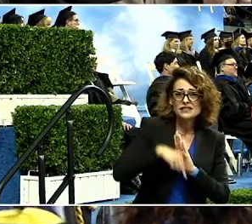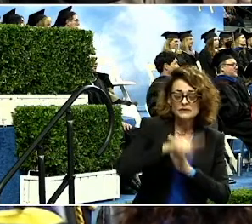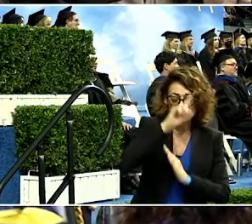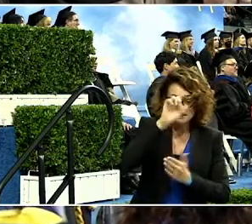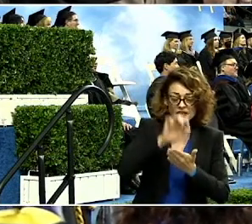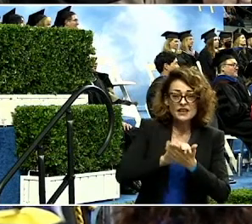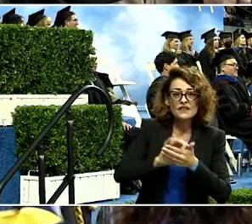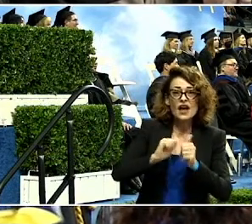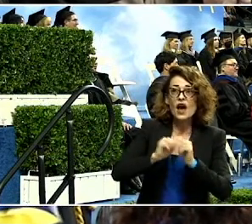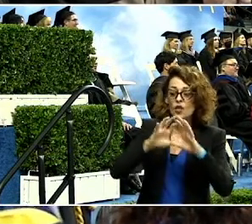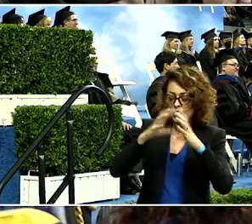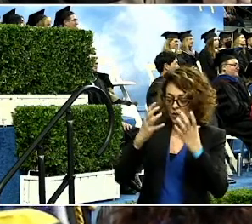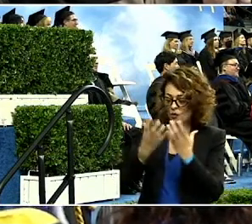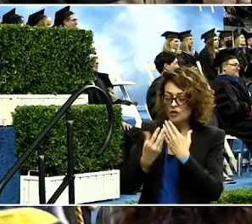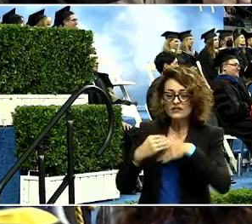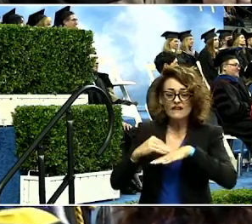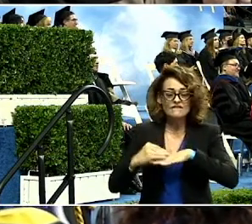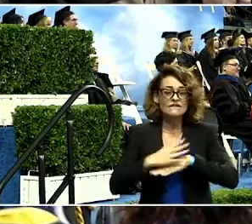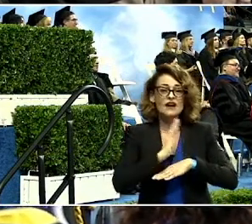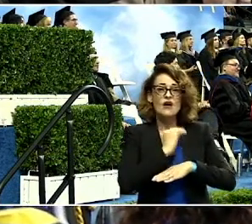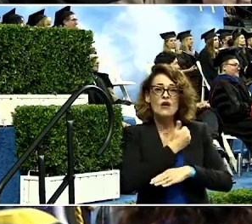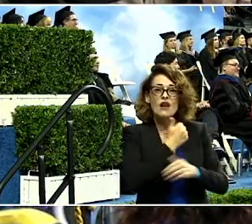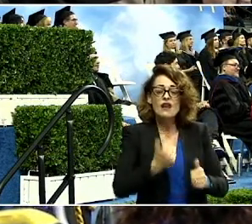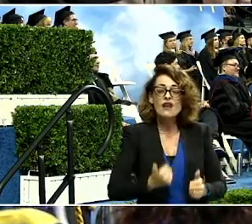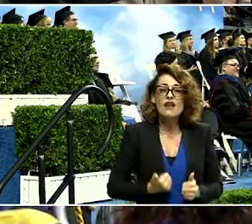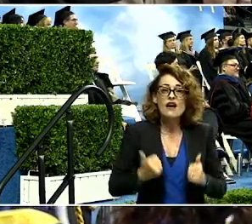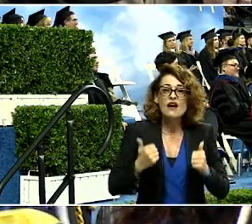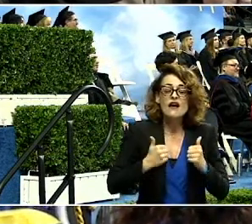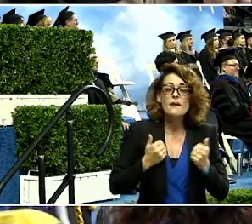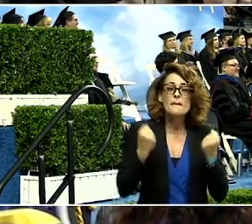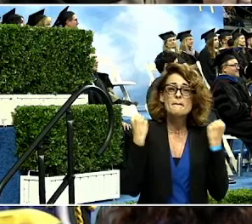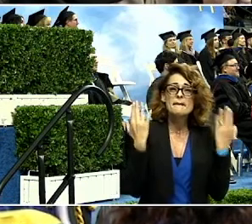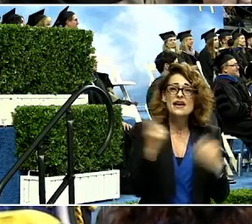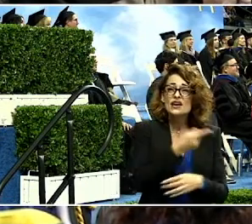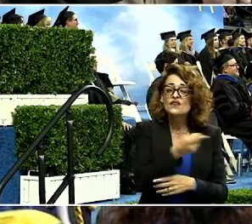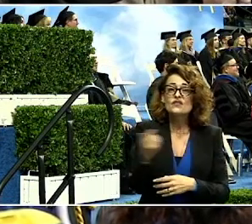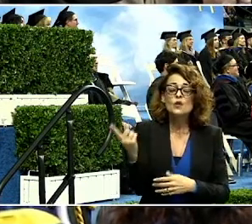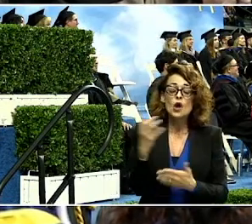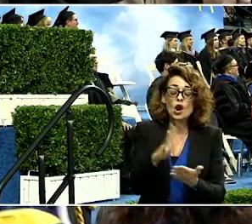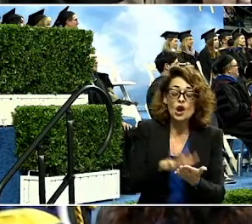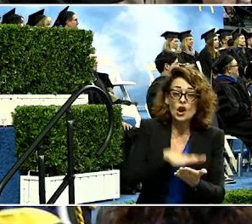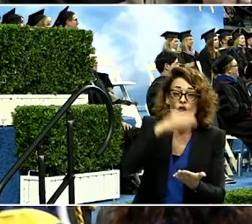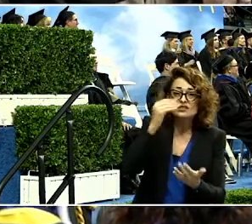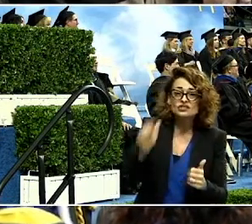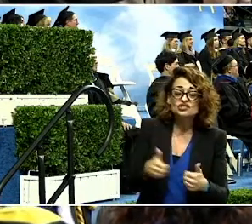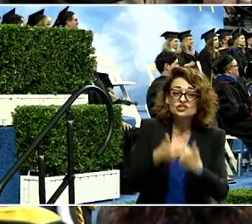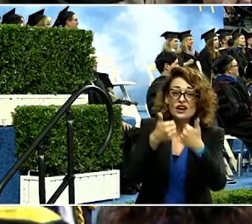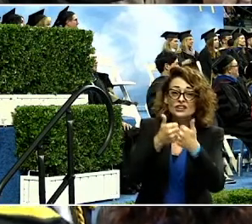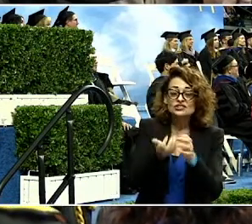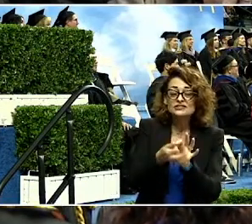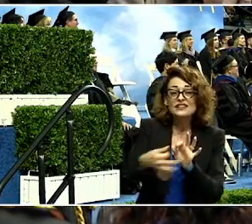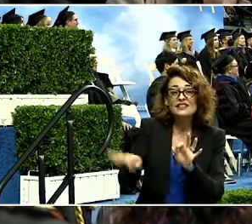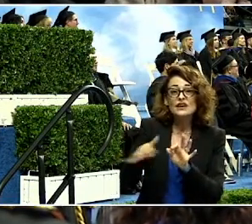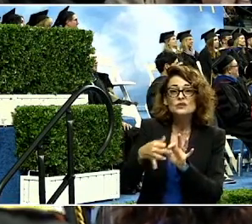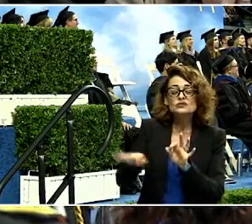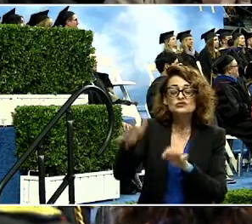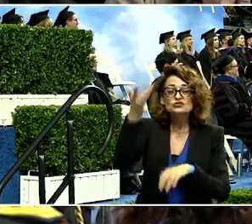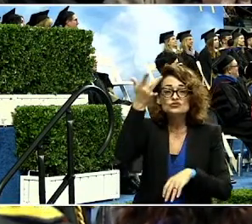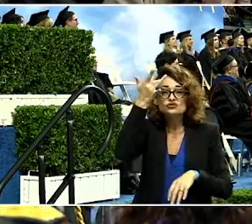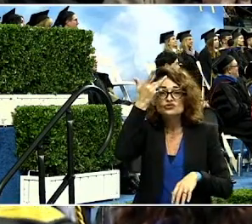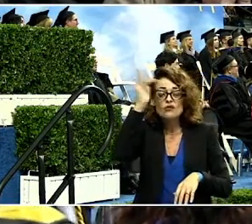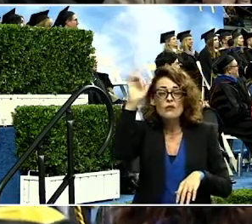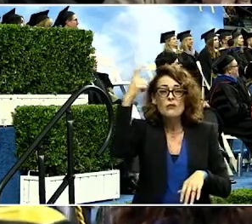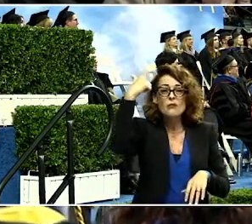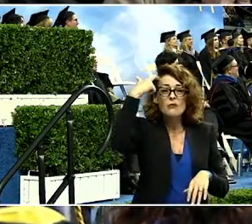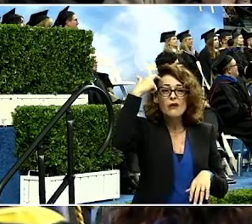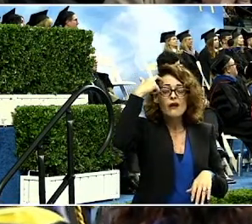lives. Many of you are learners of difficult languages and sharp and independent-minded readers of the literatures of